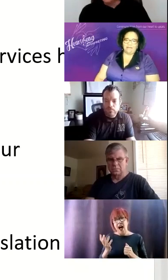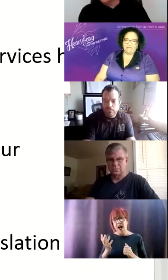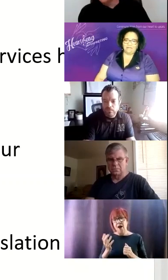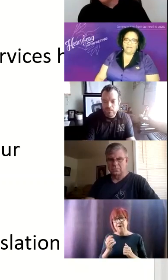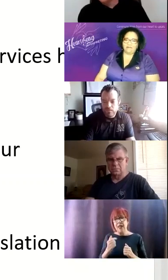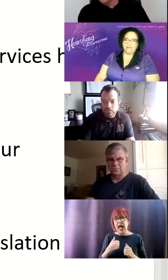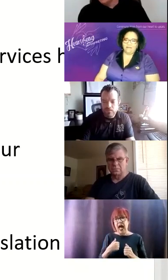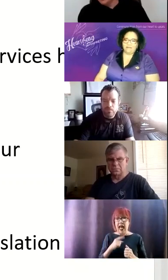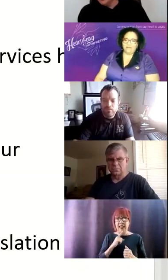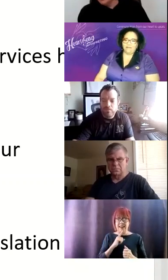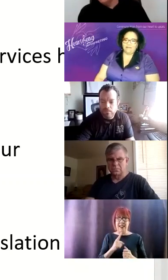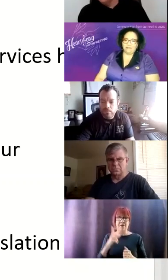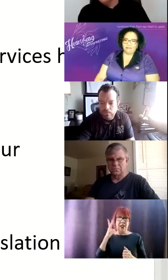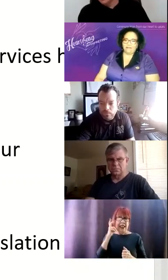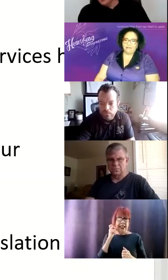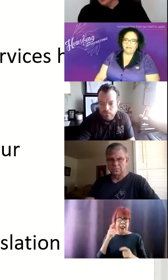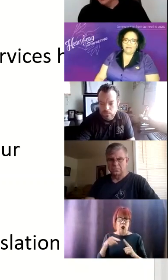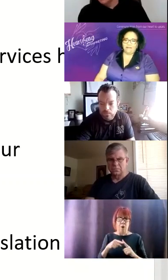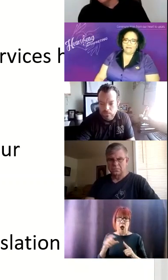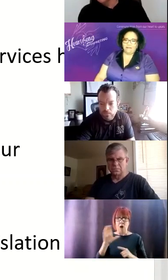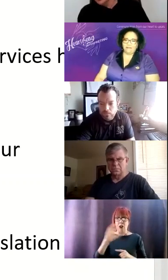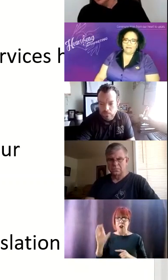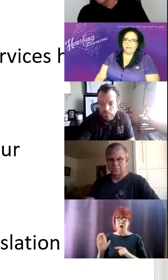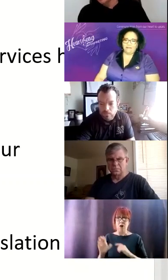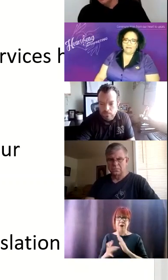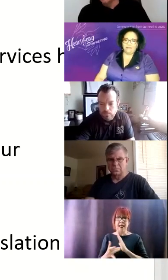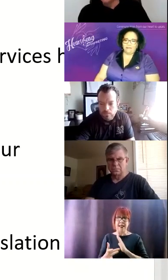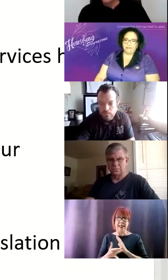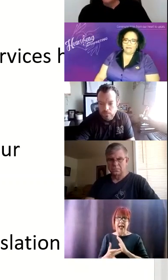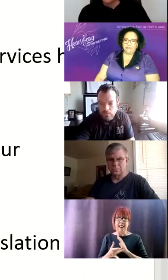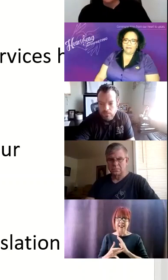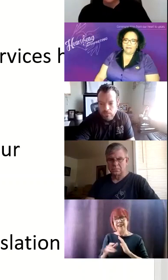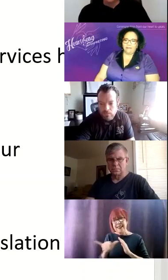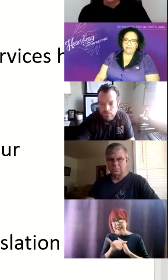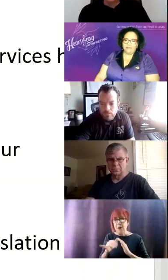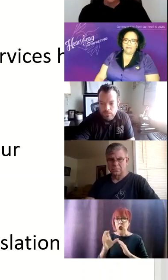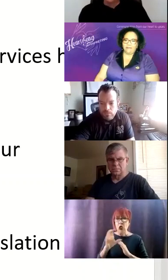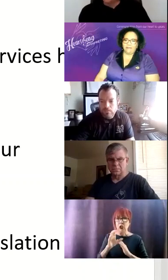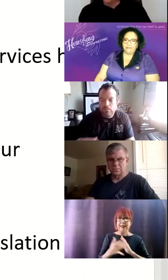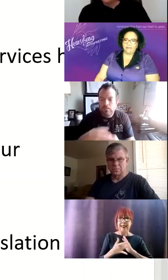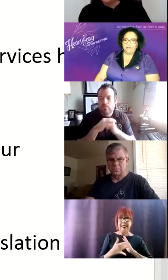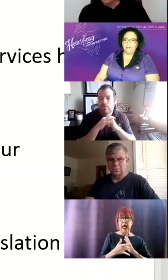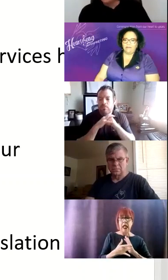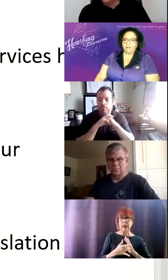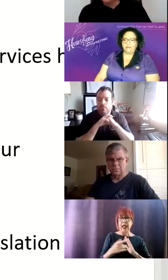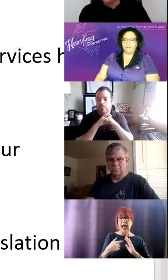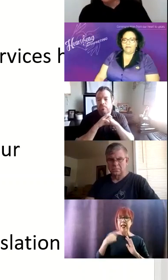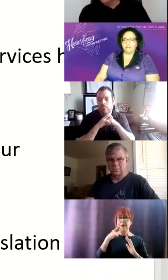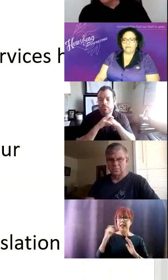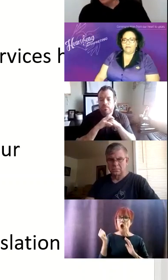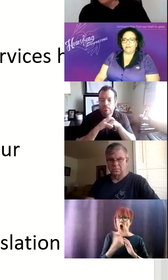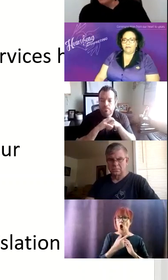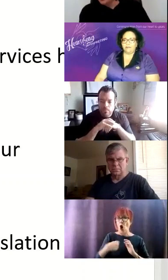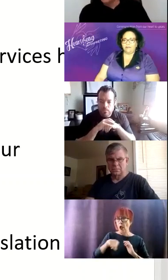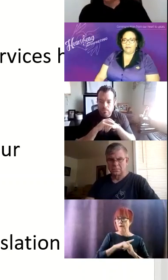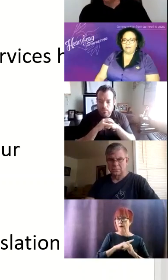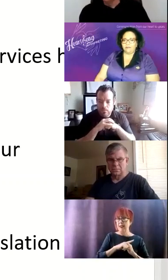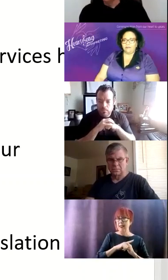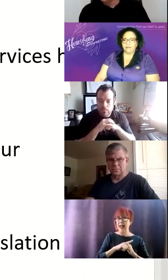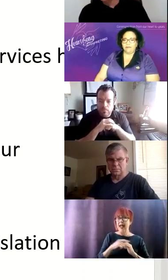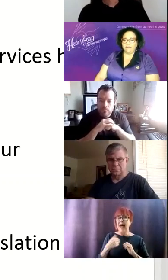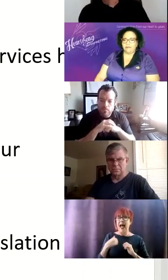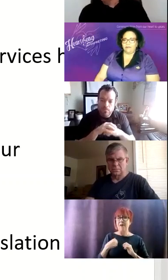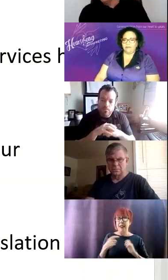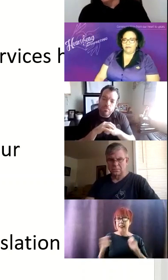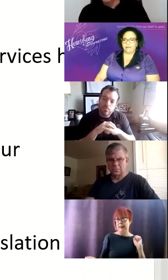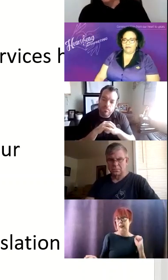I definitely hear about the Zoom technology or similar technology. I think all of us have done like a paradigm shift to